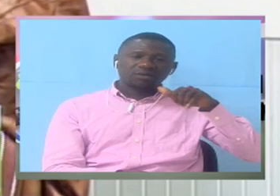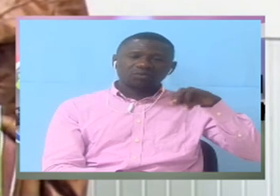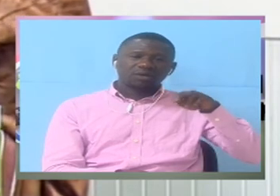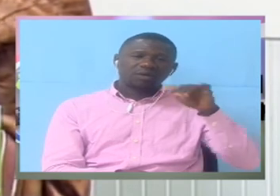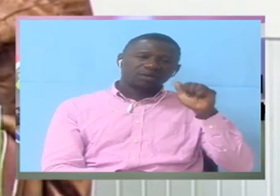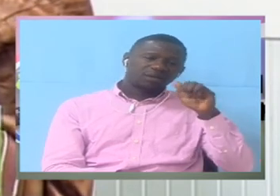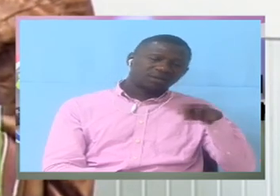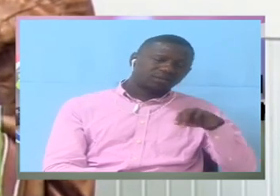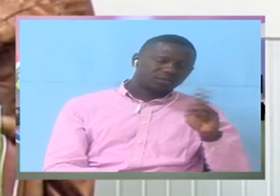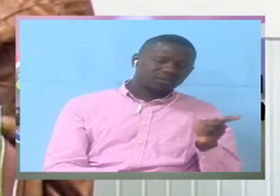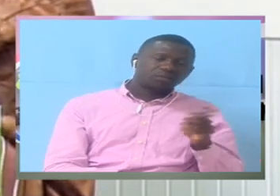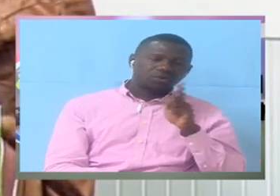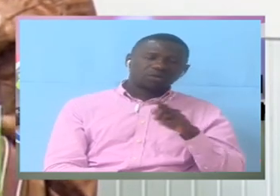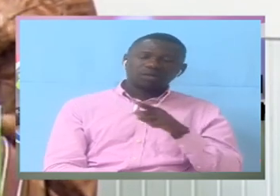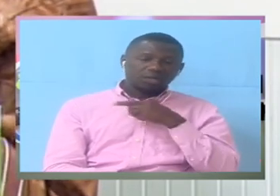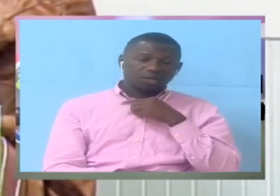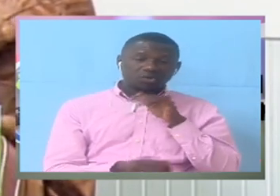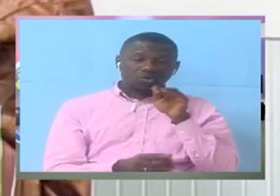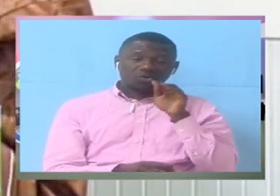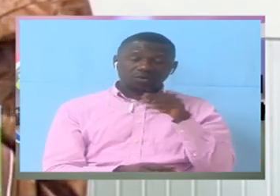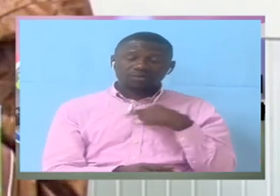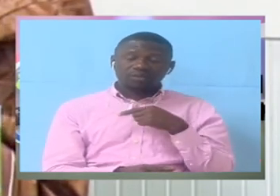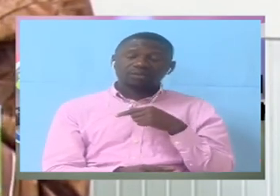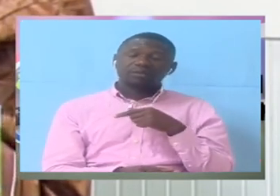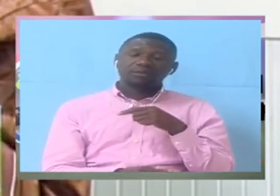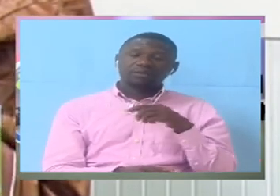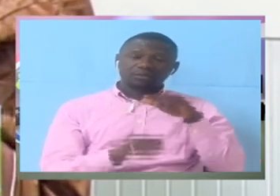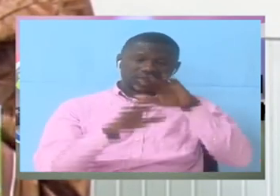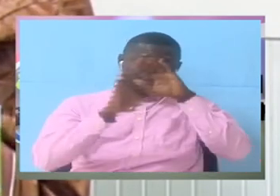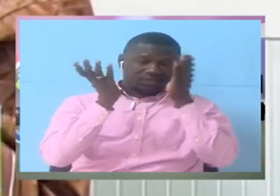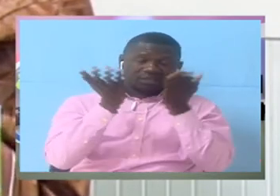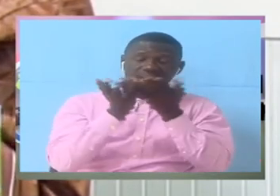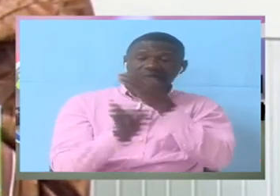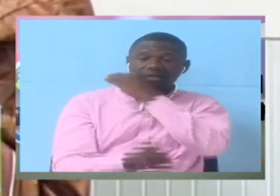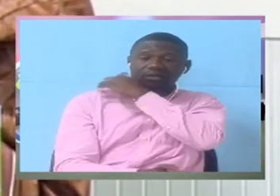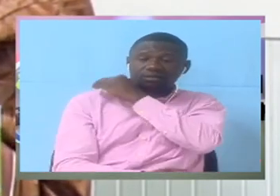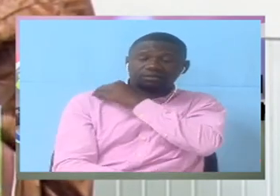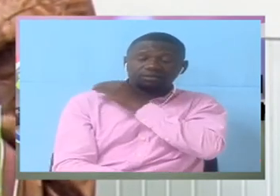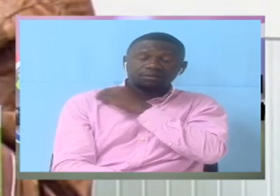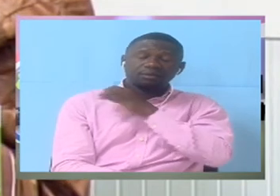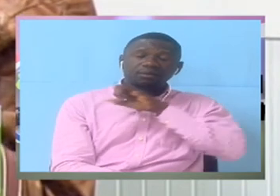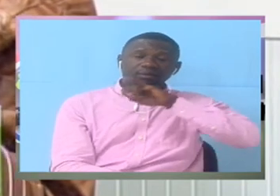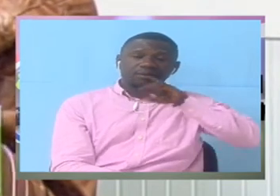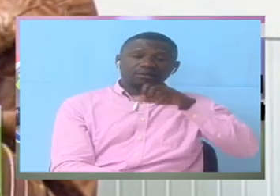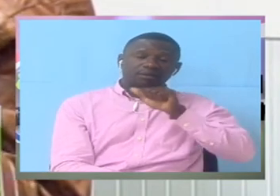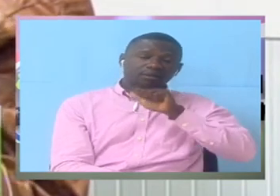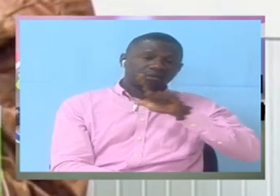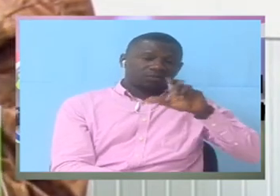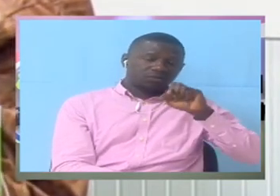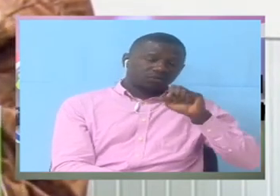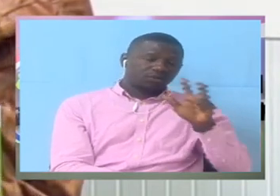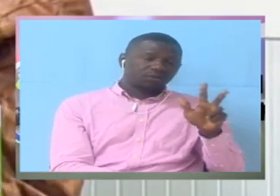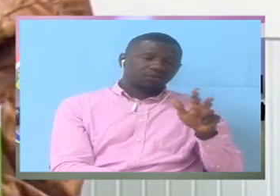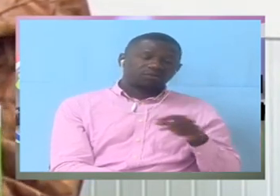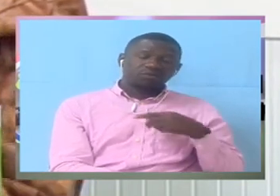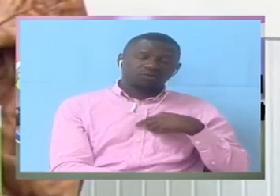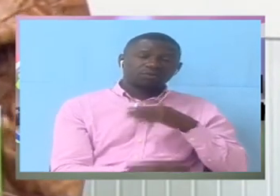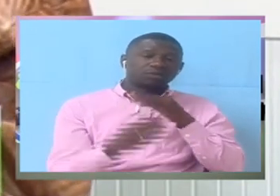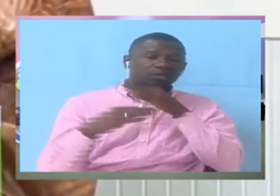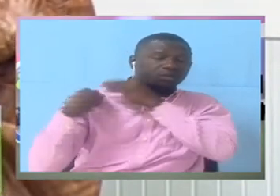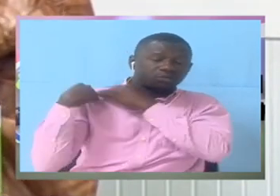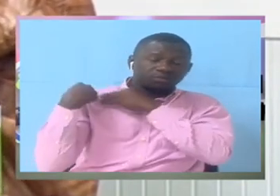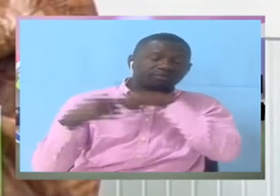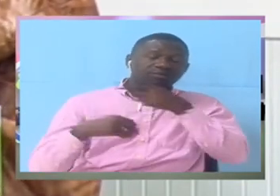Sane, but they call him General Jallo. Wala marta Lofa. He was the guy in charge of Lofa. By the